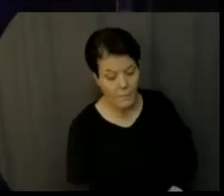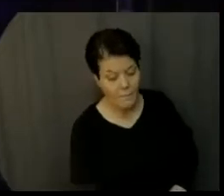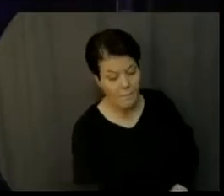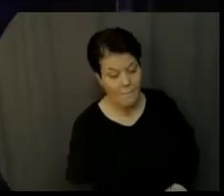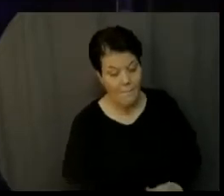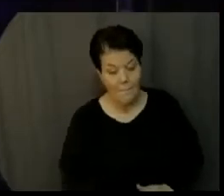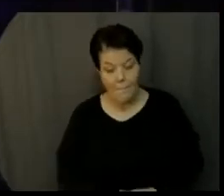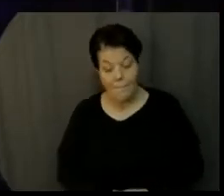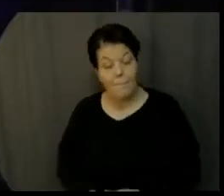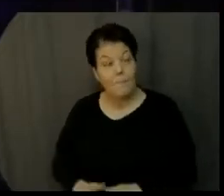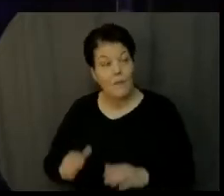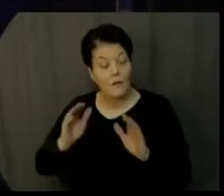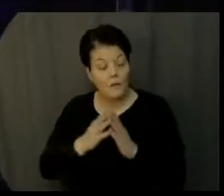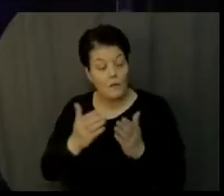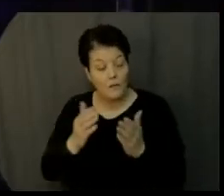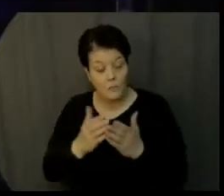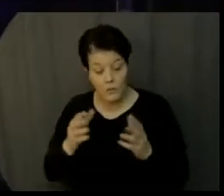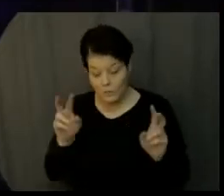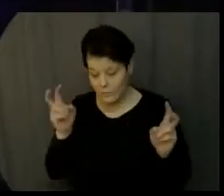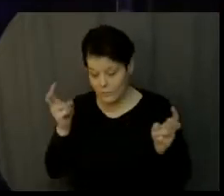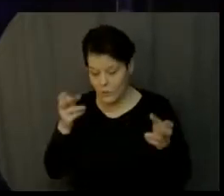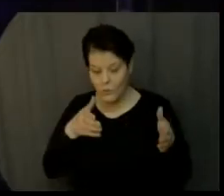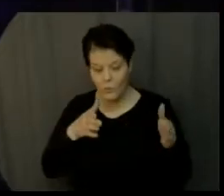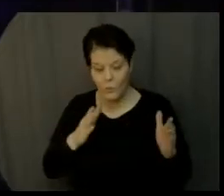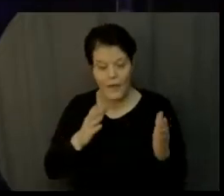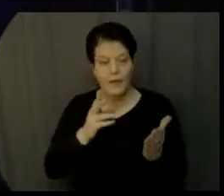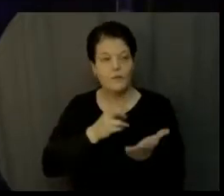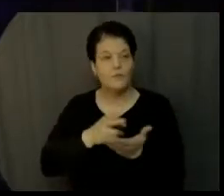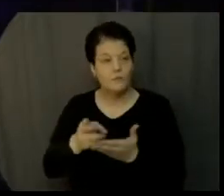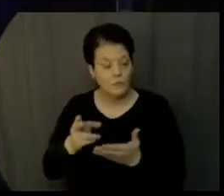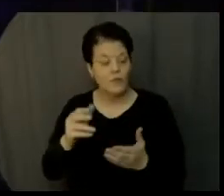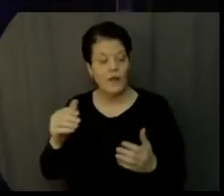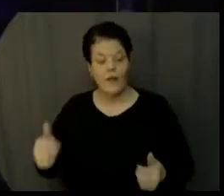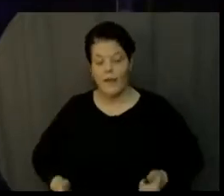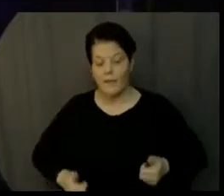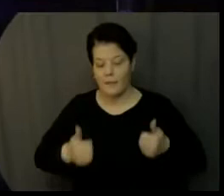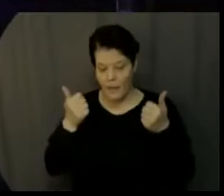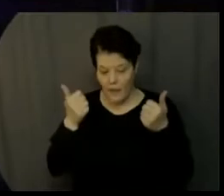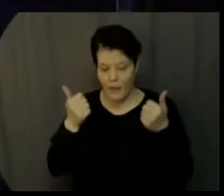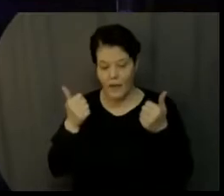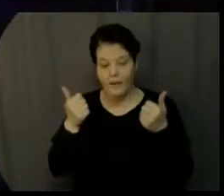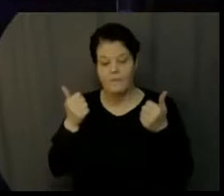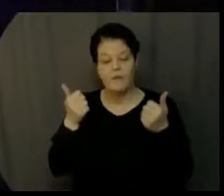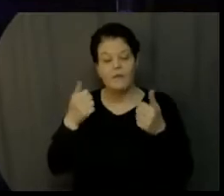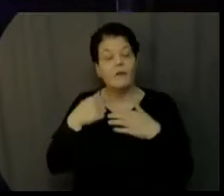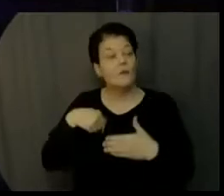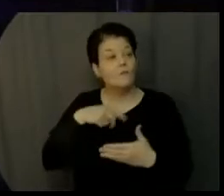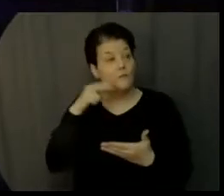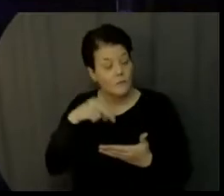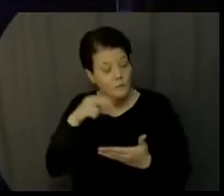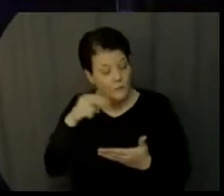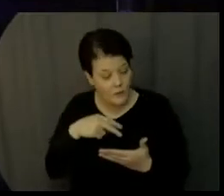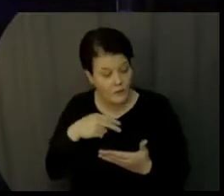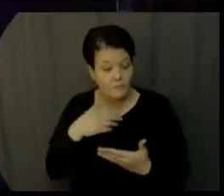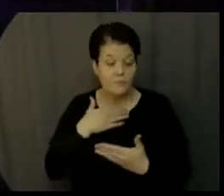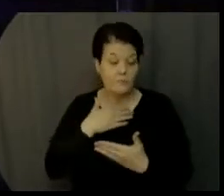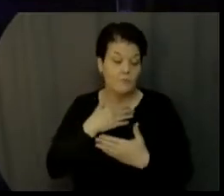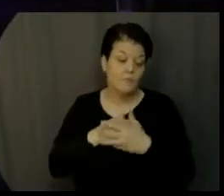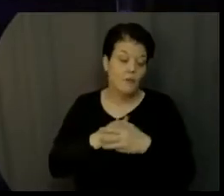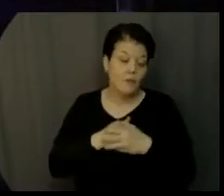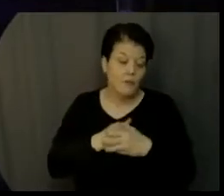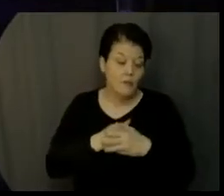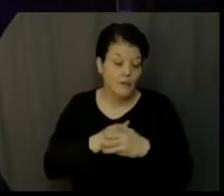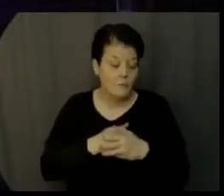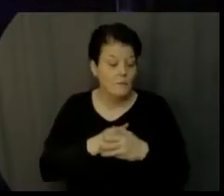we've been talking about the grace of God. And we've talked about how God's grace knocks on our heart's door, that's